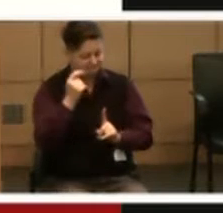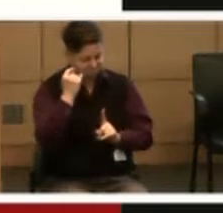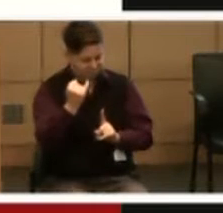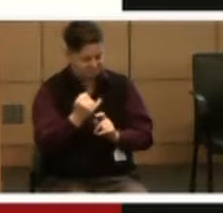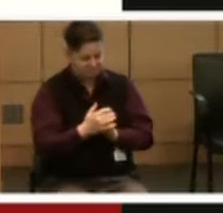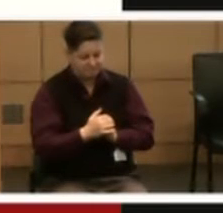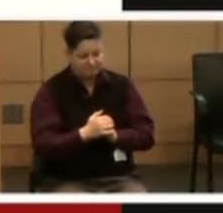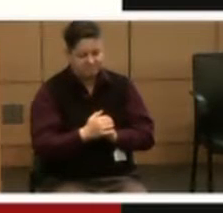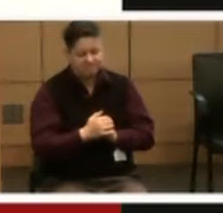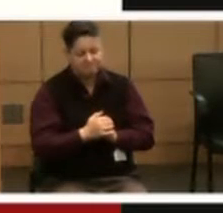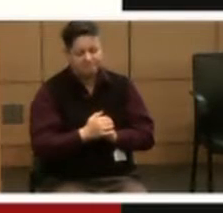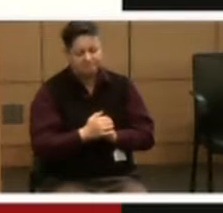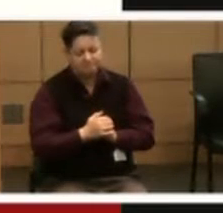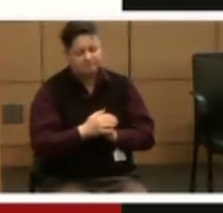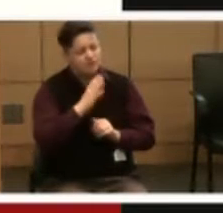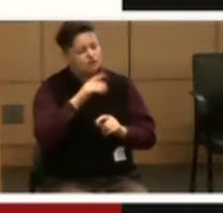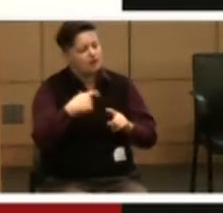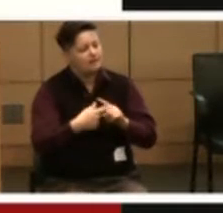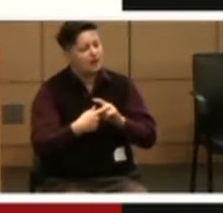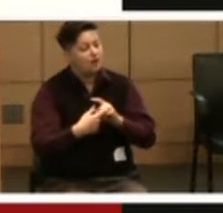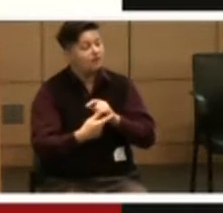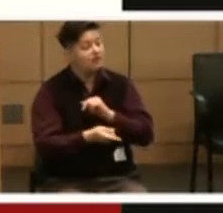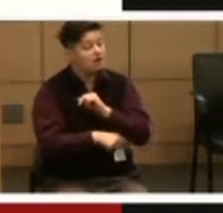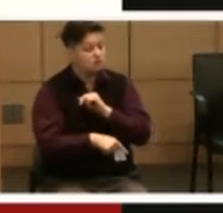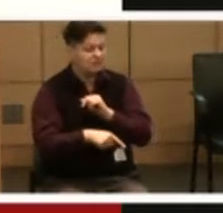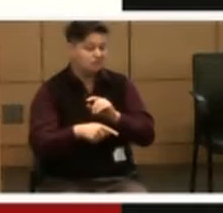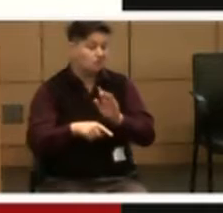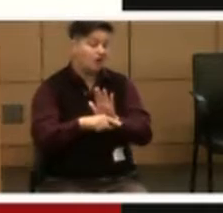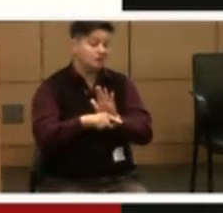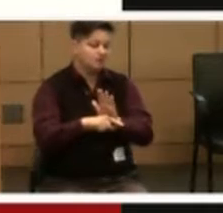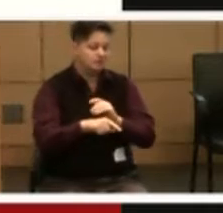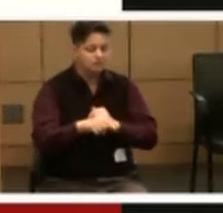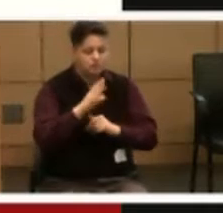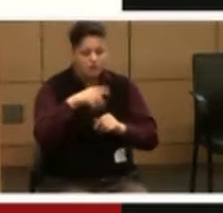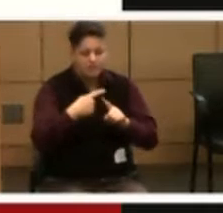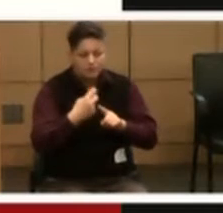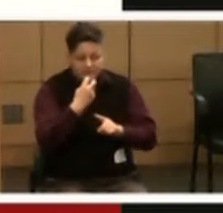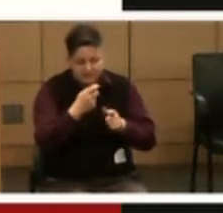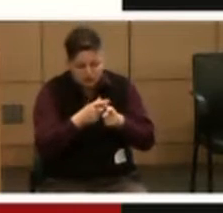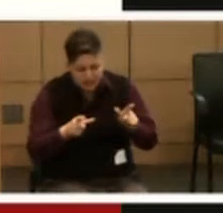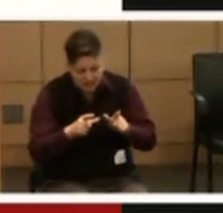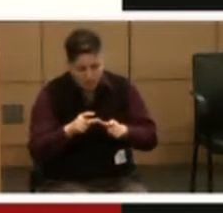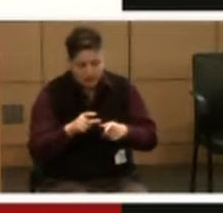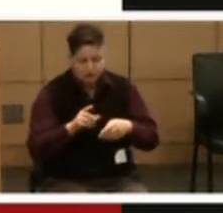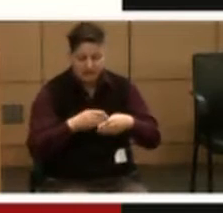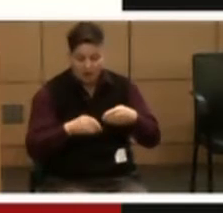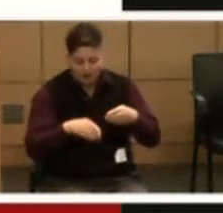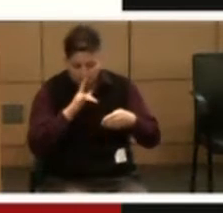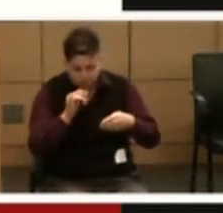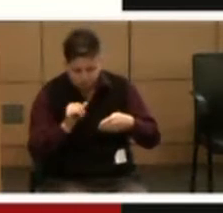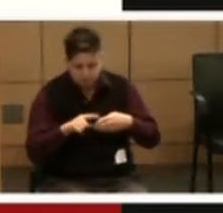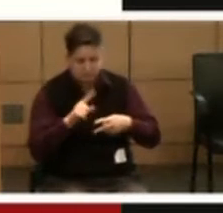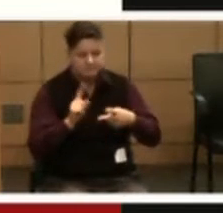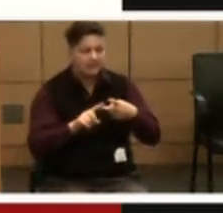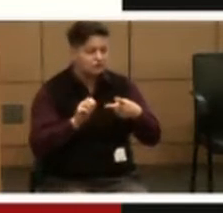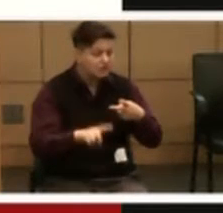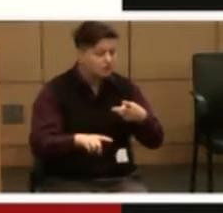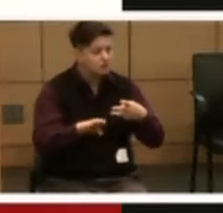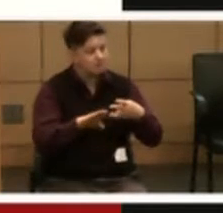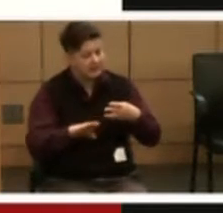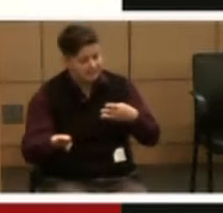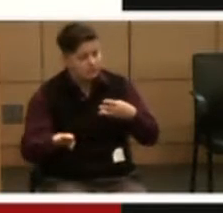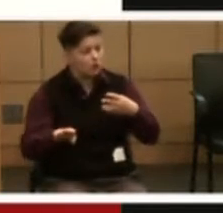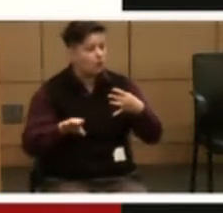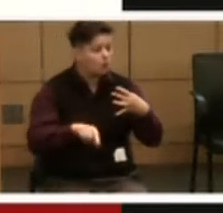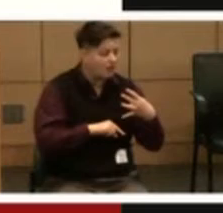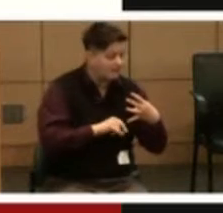little bit about these consequences. They include the speech-language outcomes, educational, behavior, quality of life, and